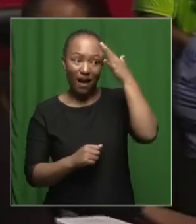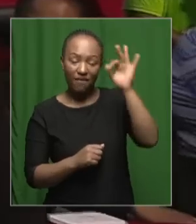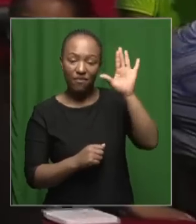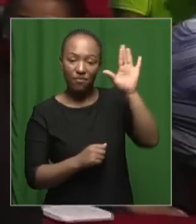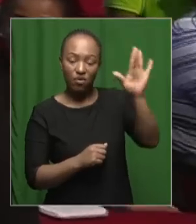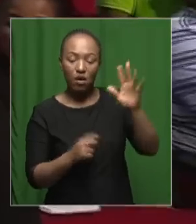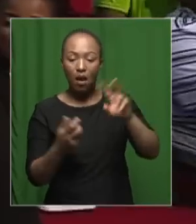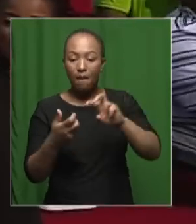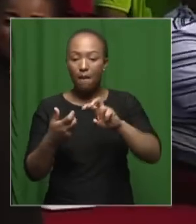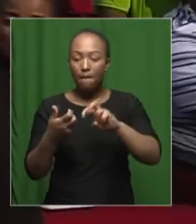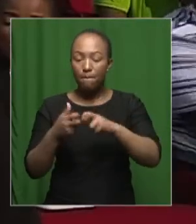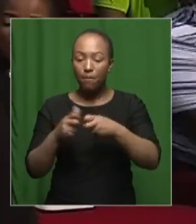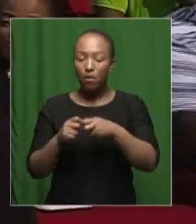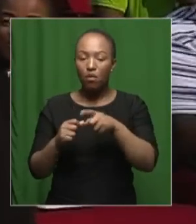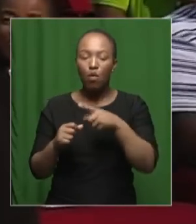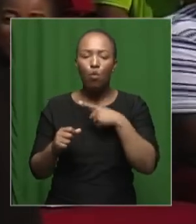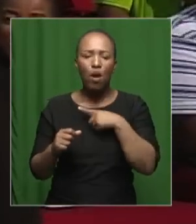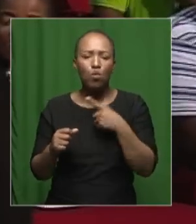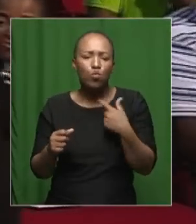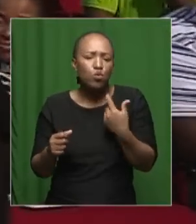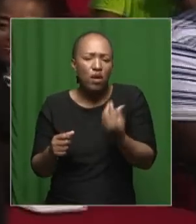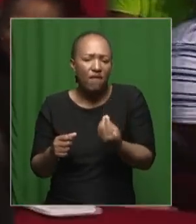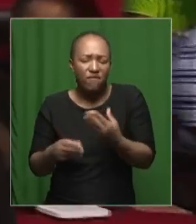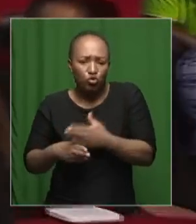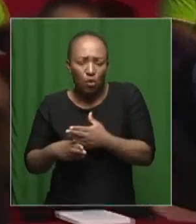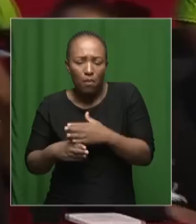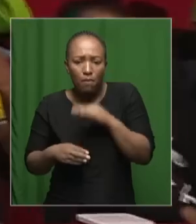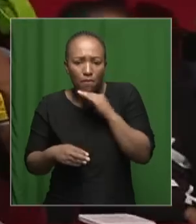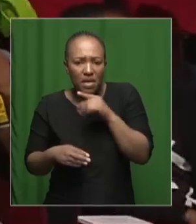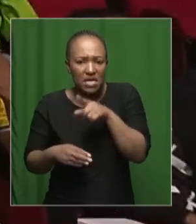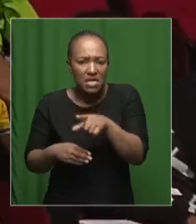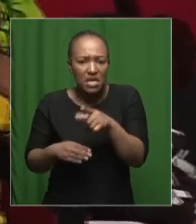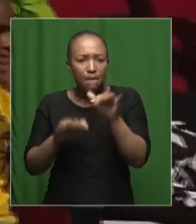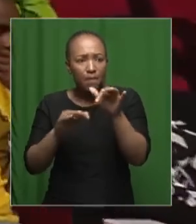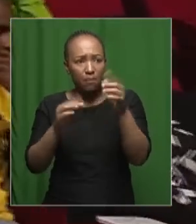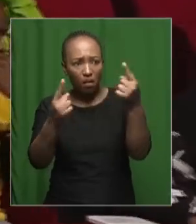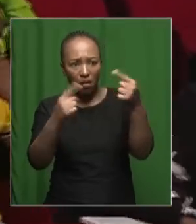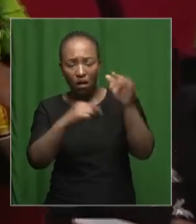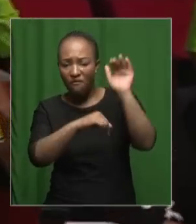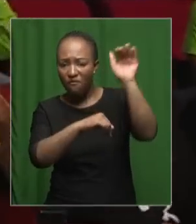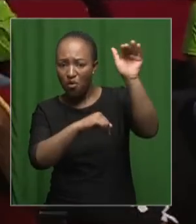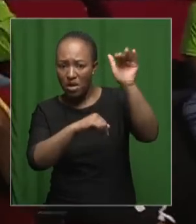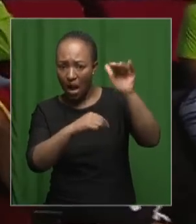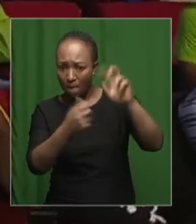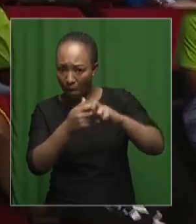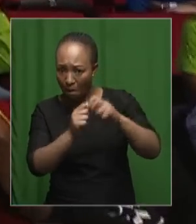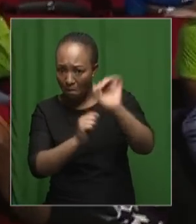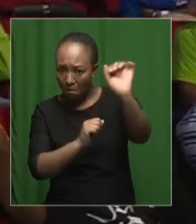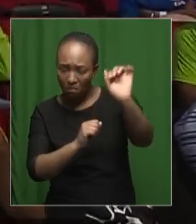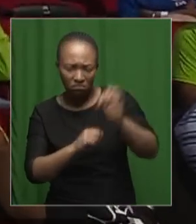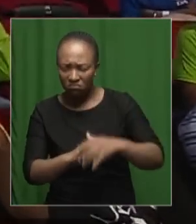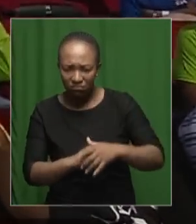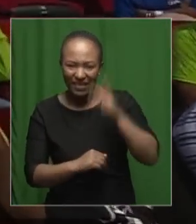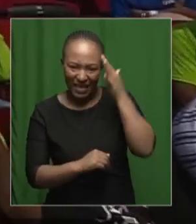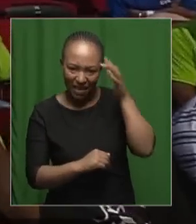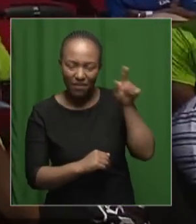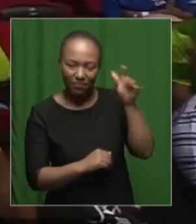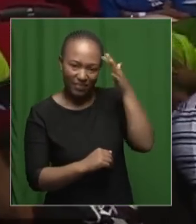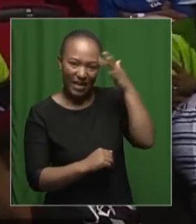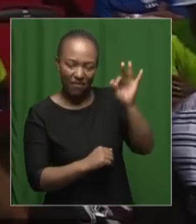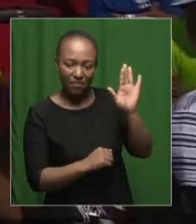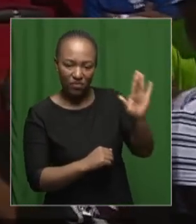not the reason we don't have jobs. They are not the reason we have such high levels of crime. All right.